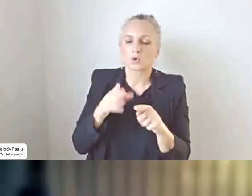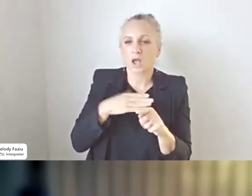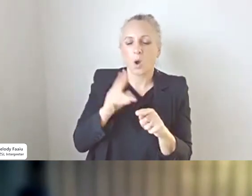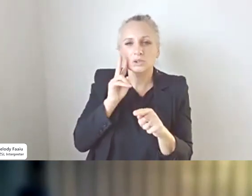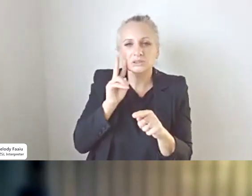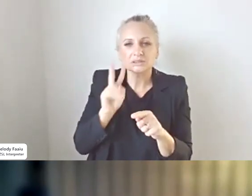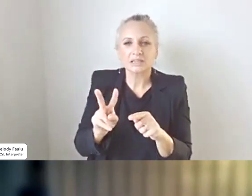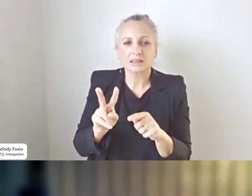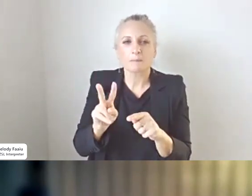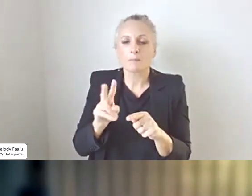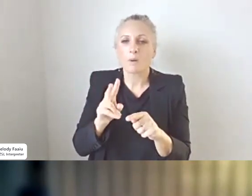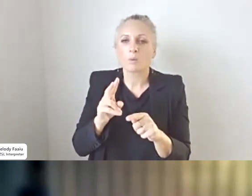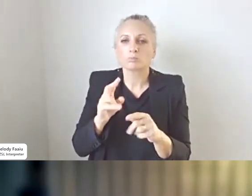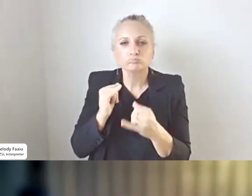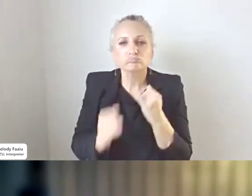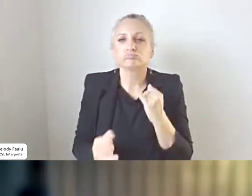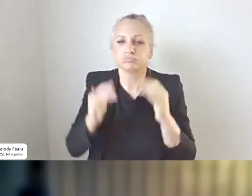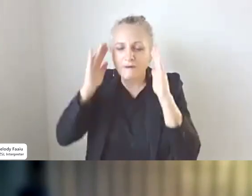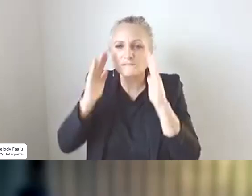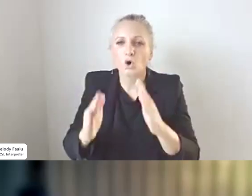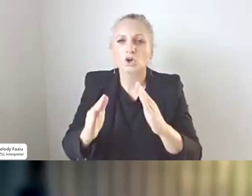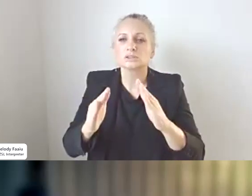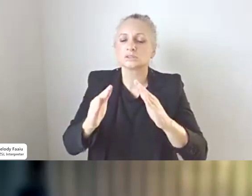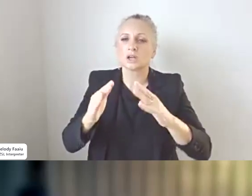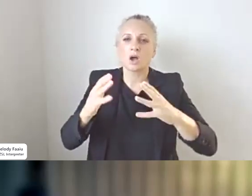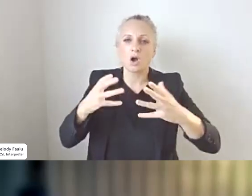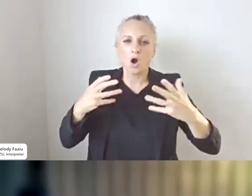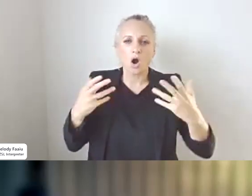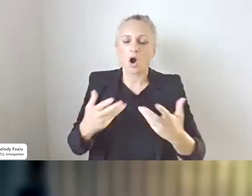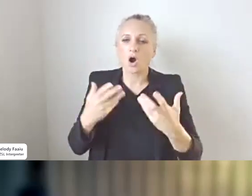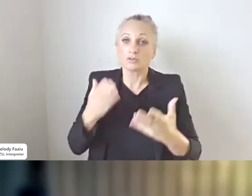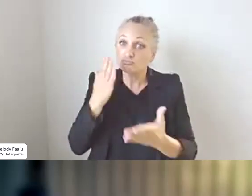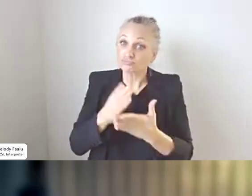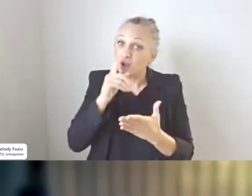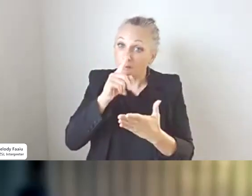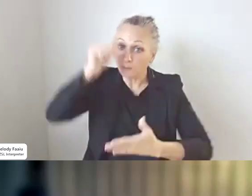a focus on you know, real people's experience.